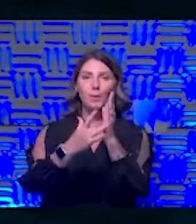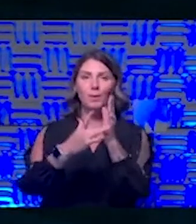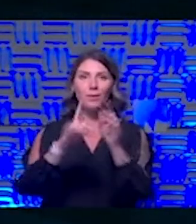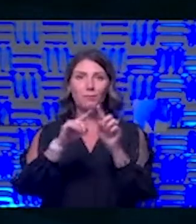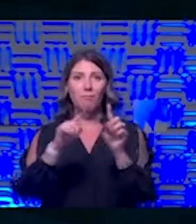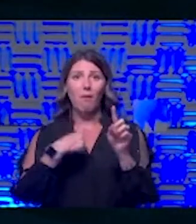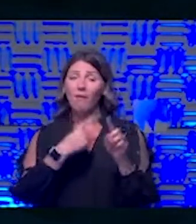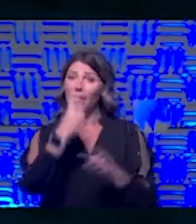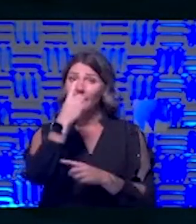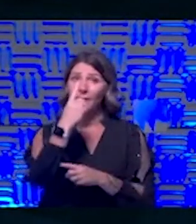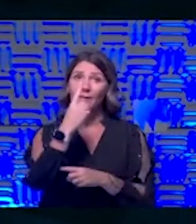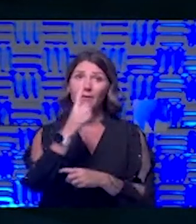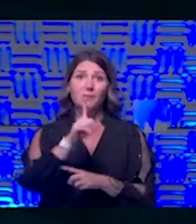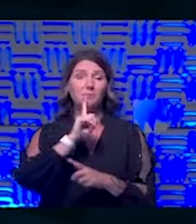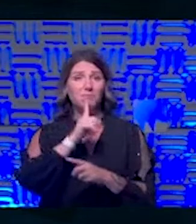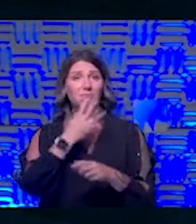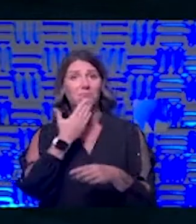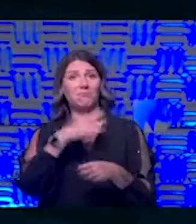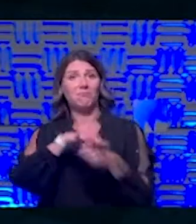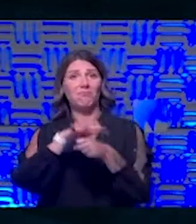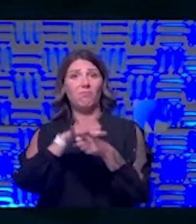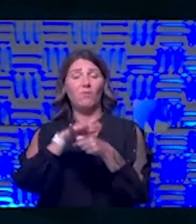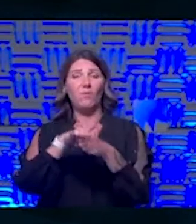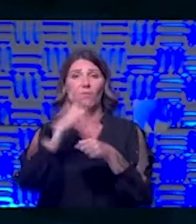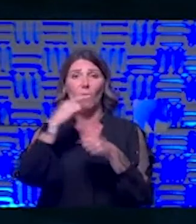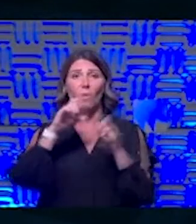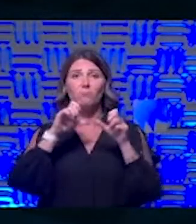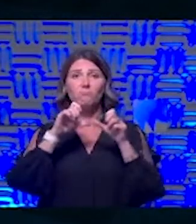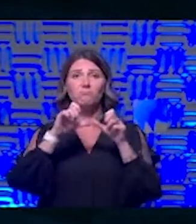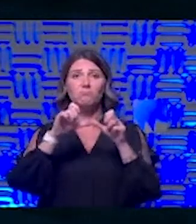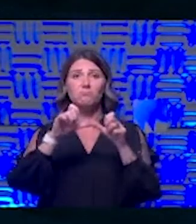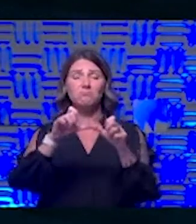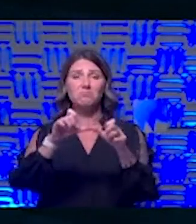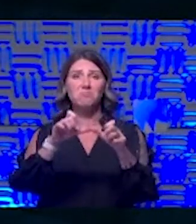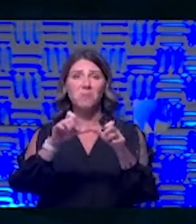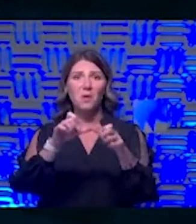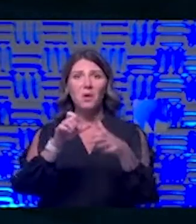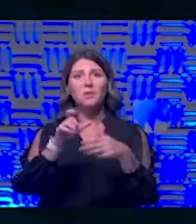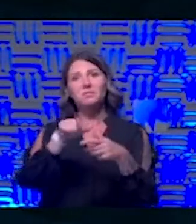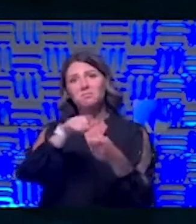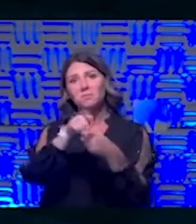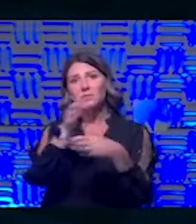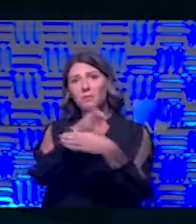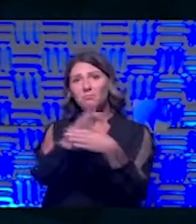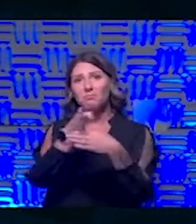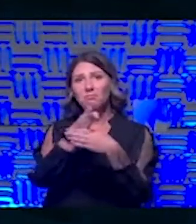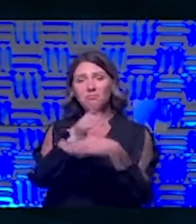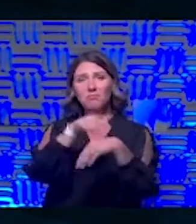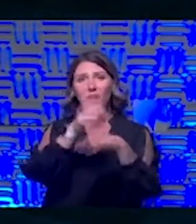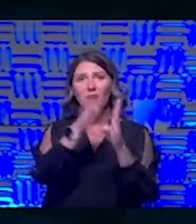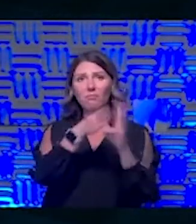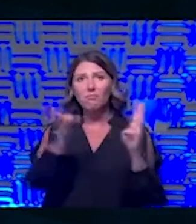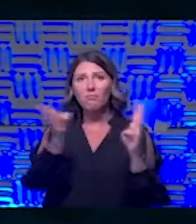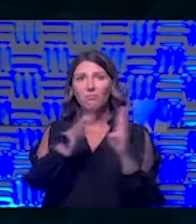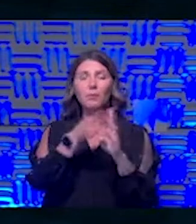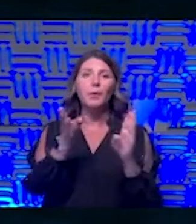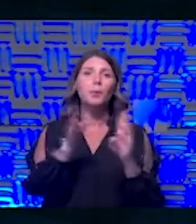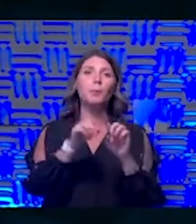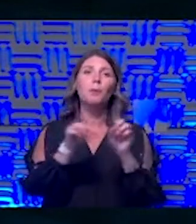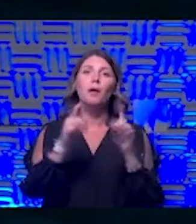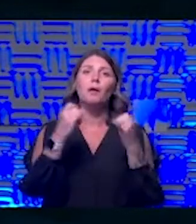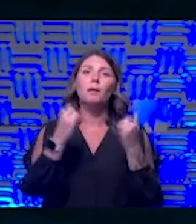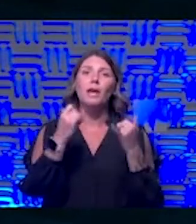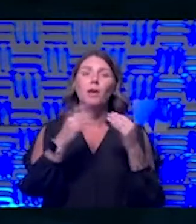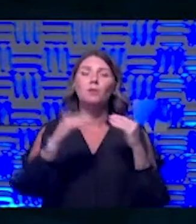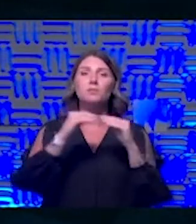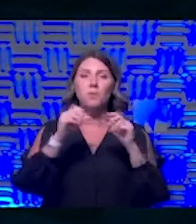been sufficient to sustain us through a foreseeable period. But now that we're seeing this spread into a more